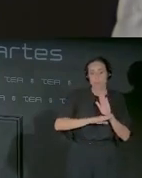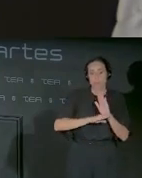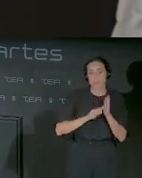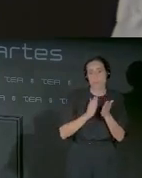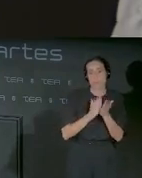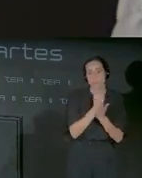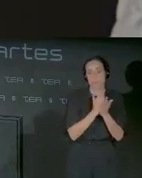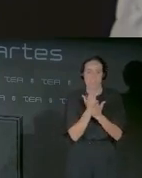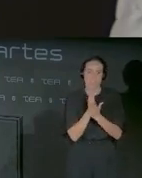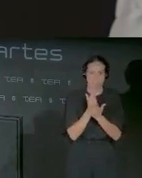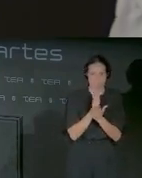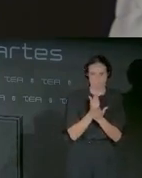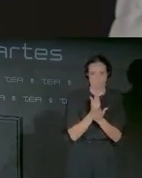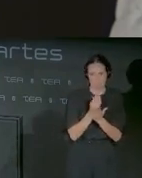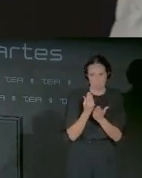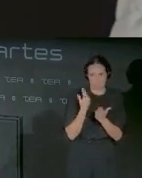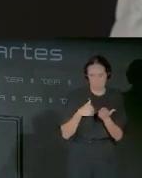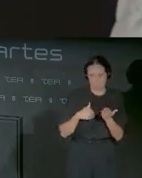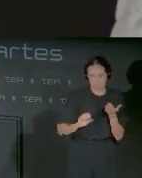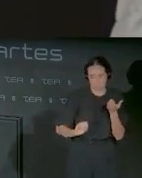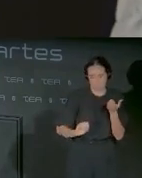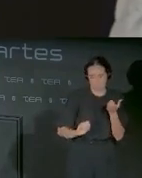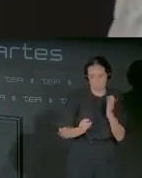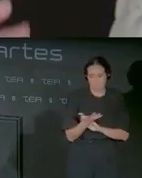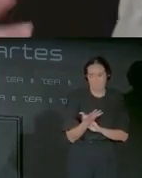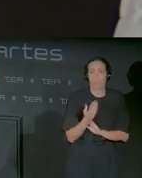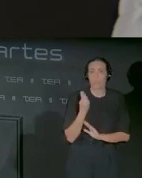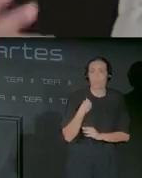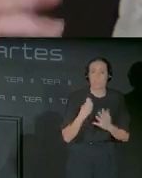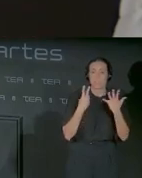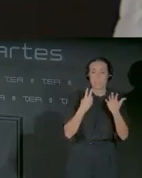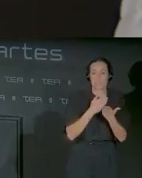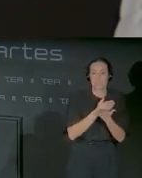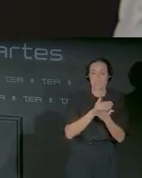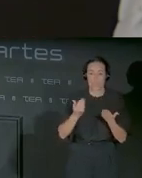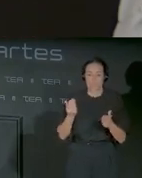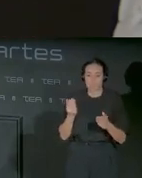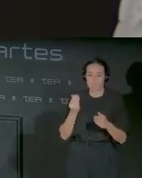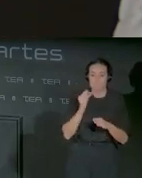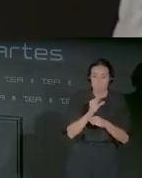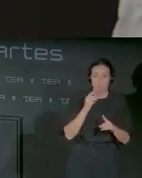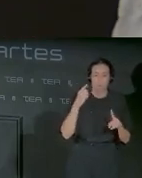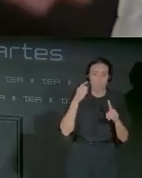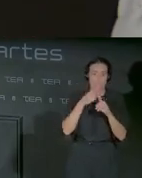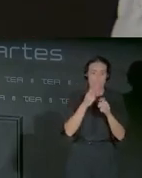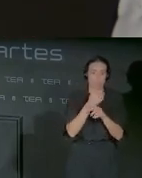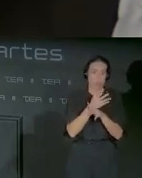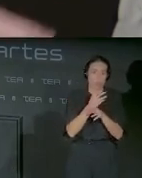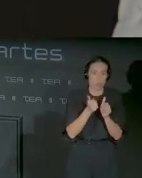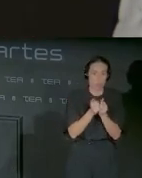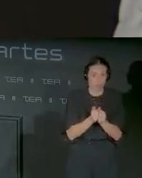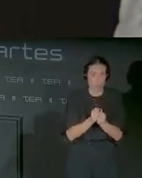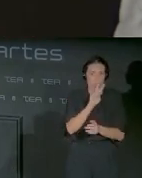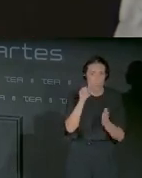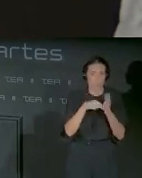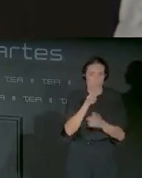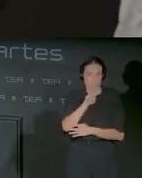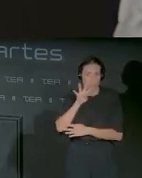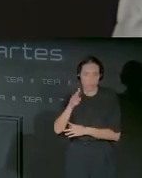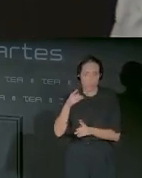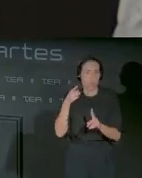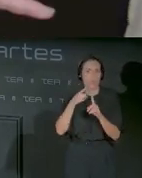games, 7 million in 2024, only for prototype development, and it's also for immersive work, so it's